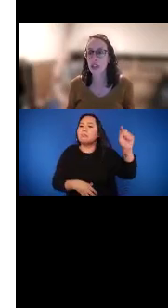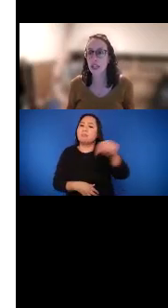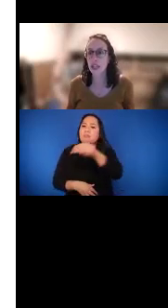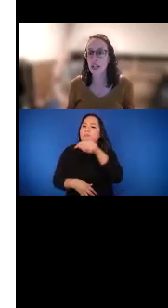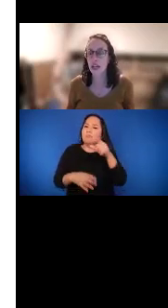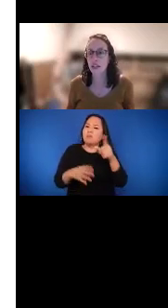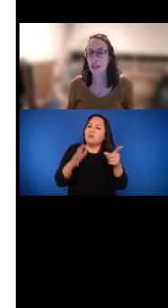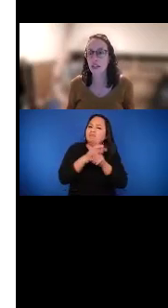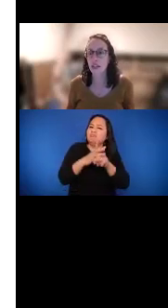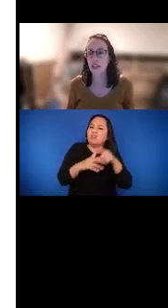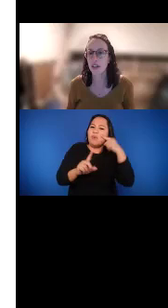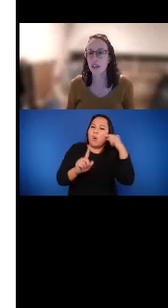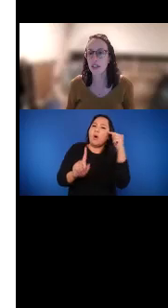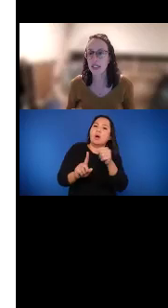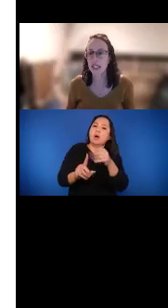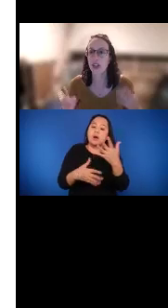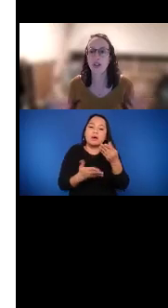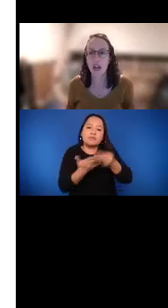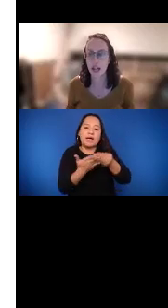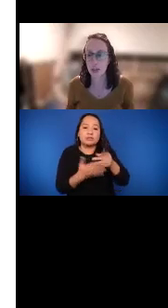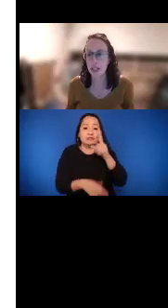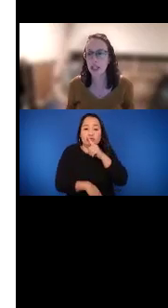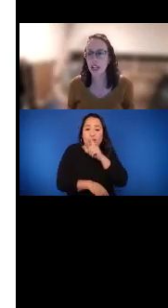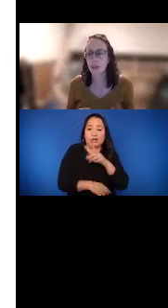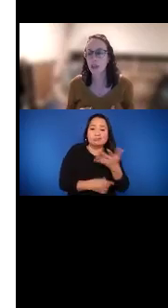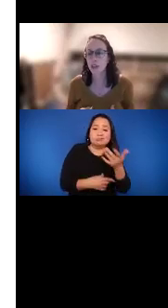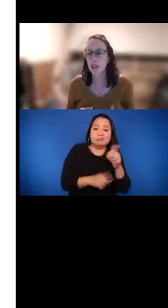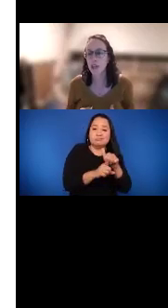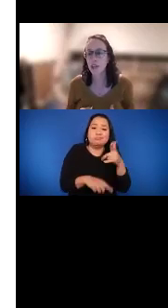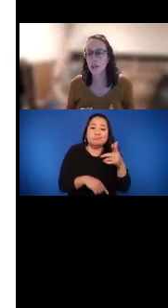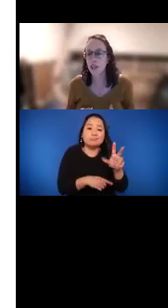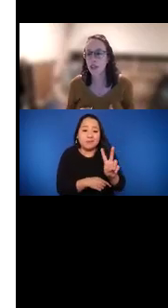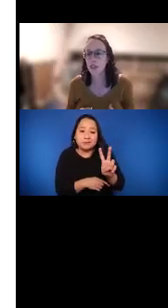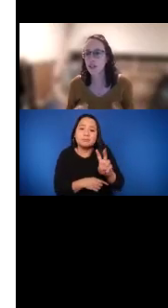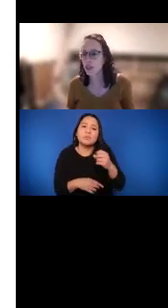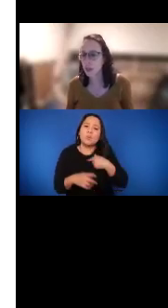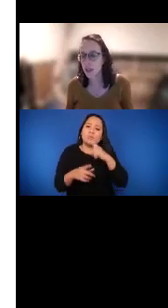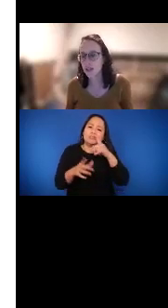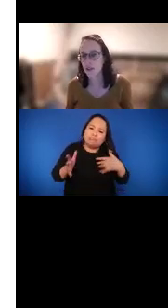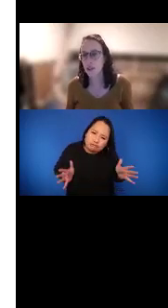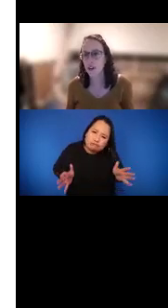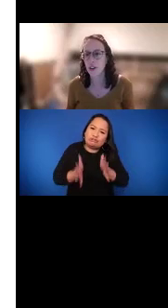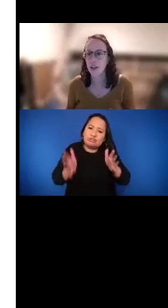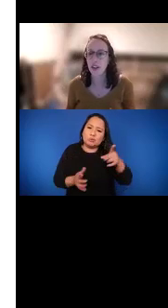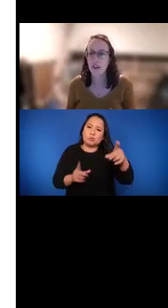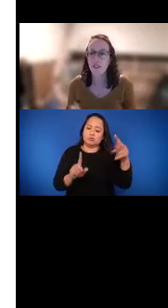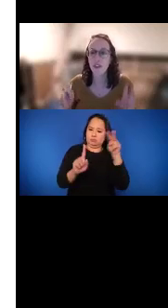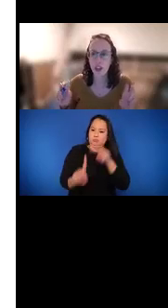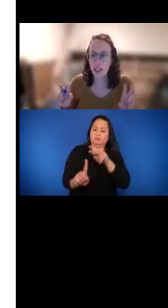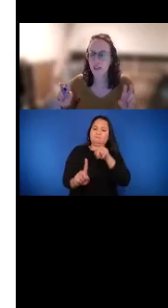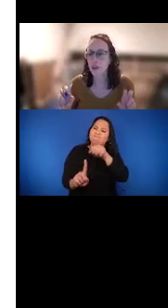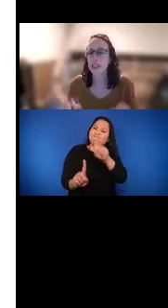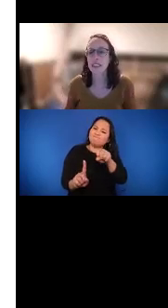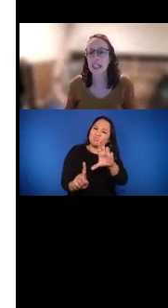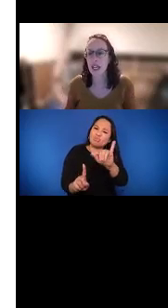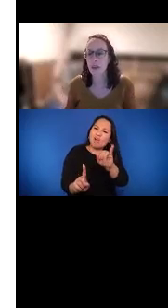you to think of this as a crime. You should never feel stupid for